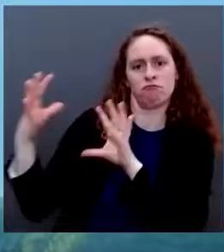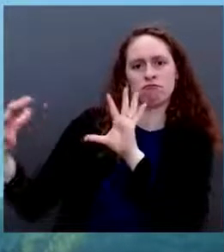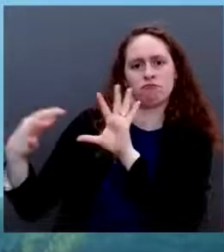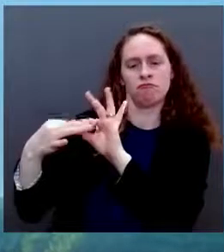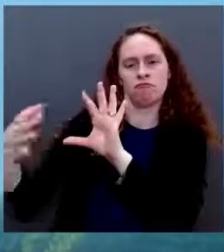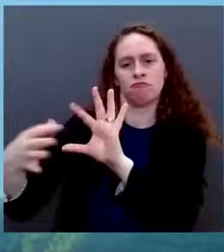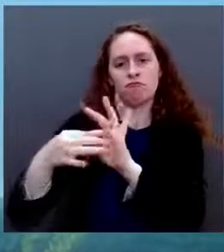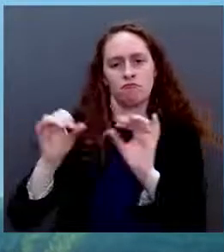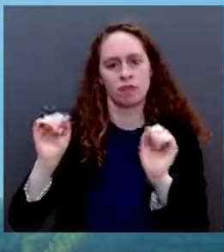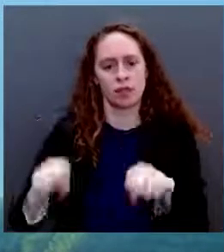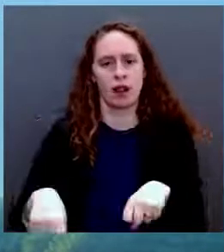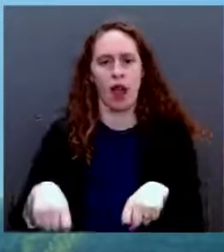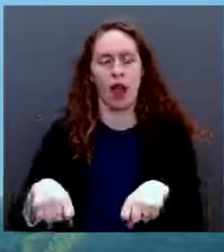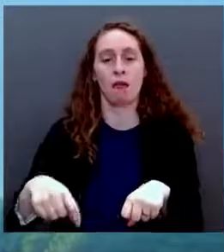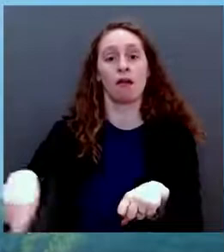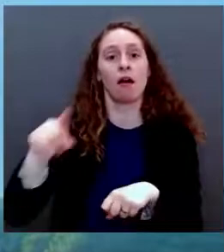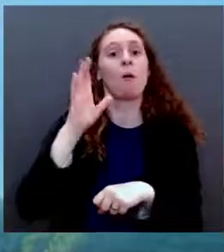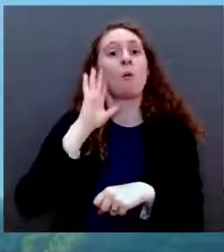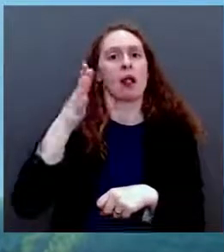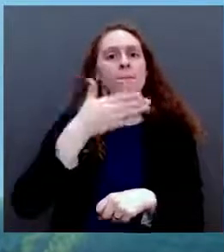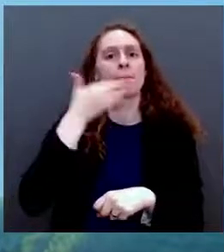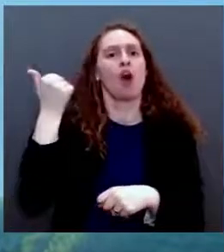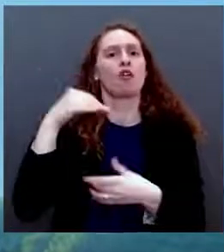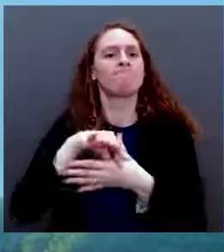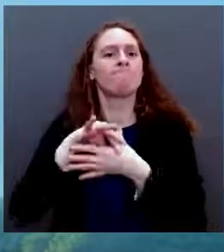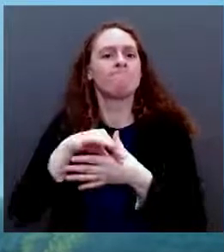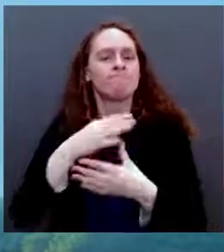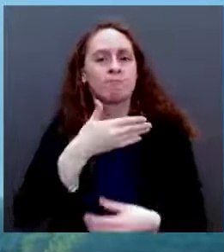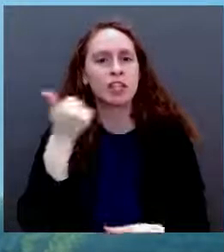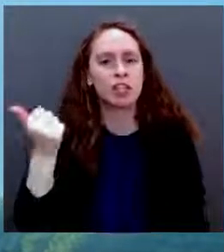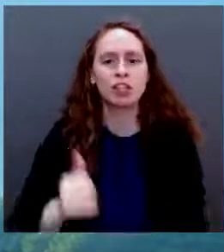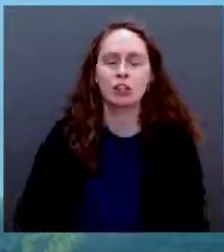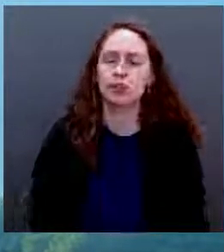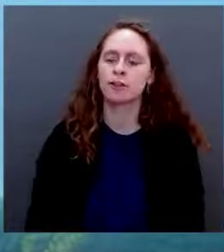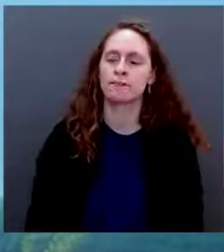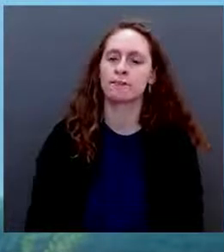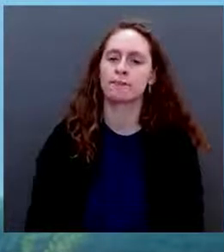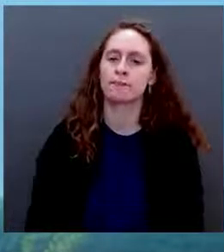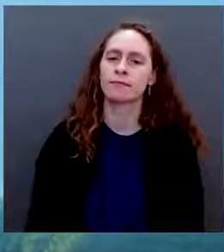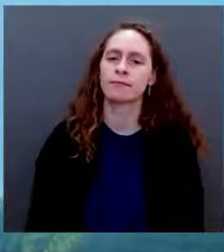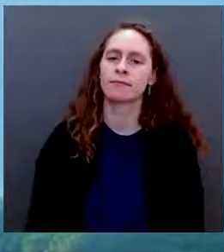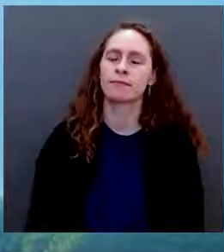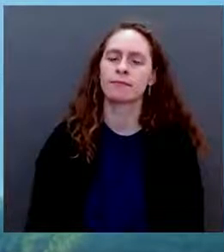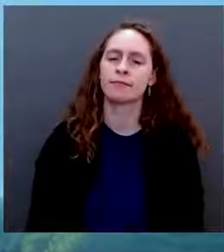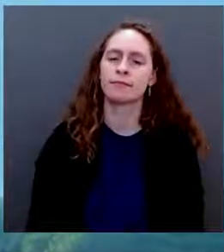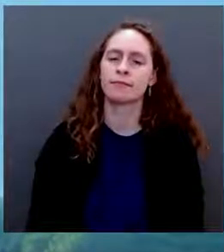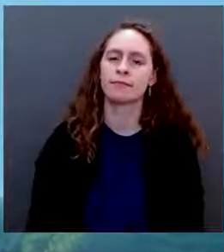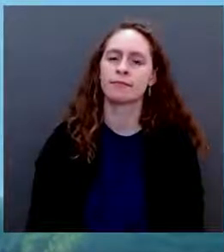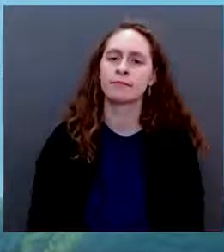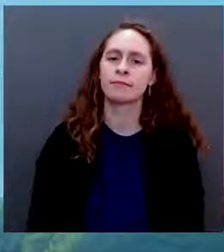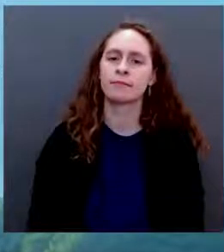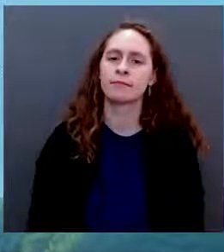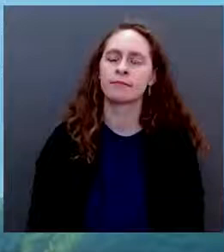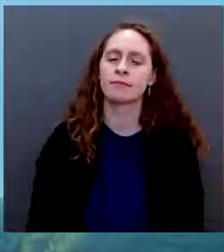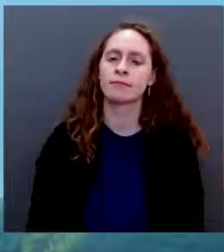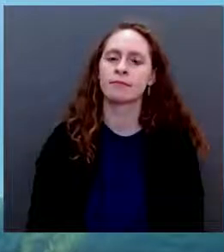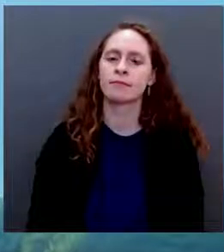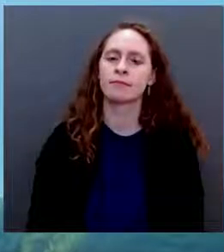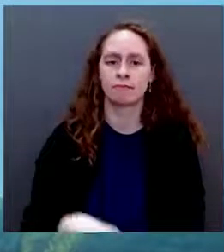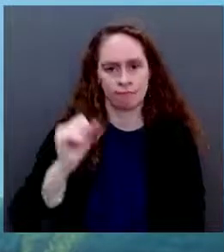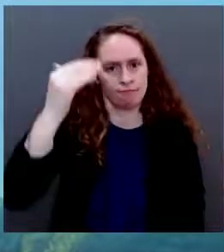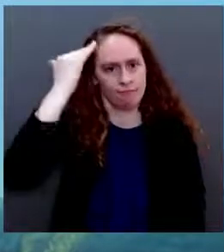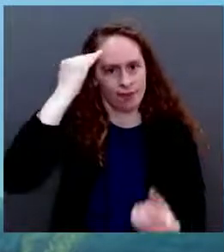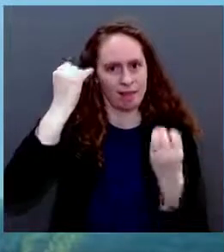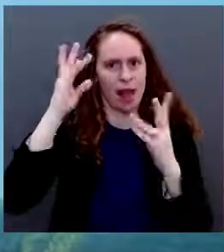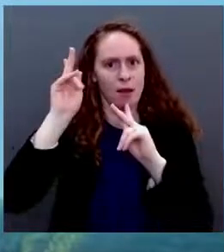us that consumers want to buy local if they can. And they want to know where their food comes from. And